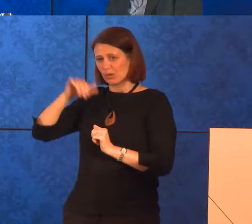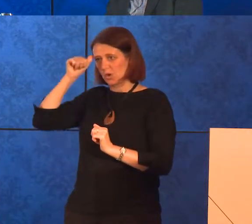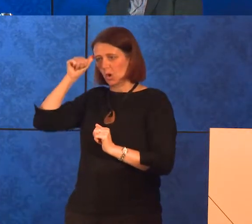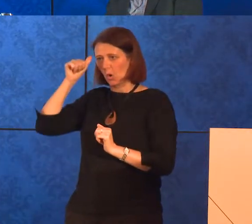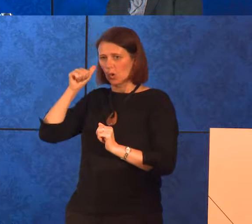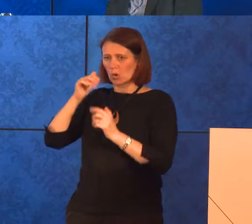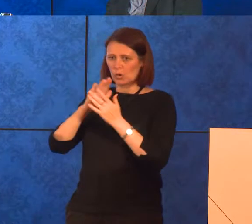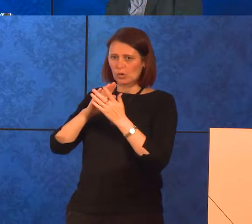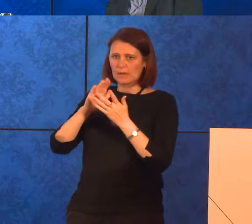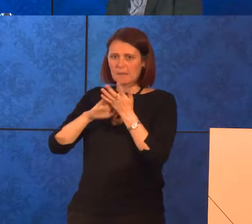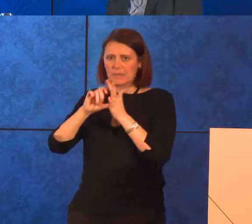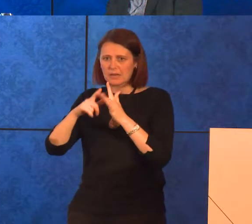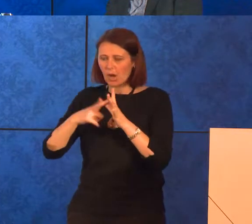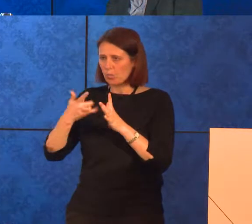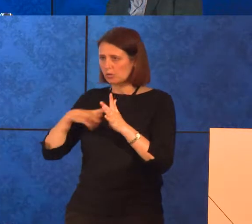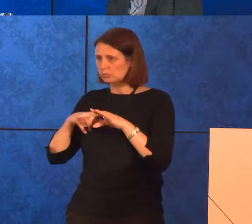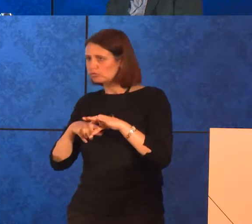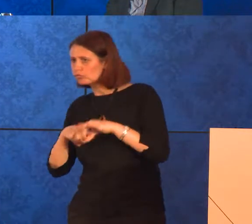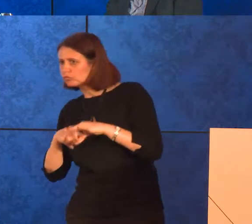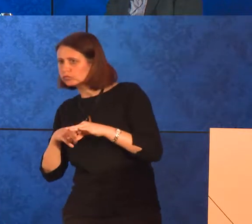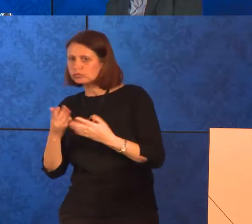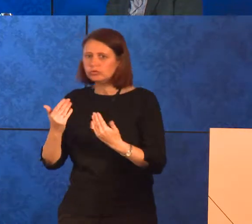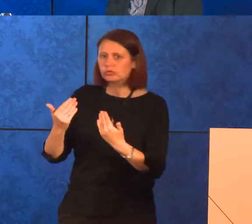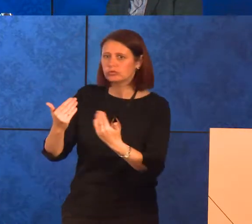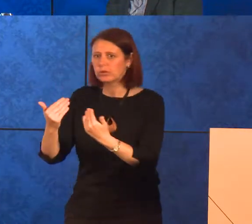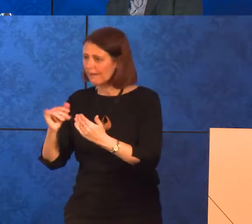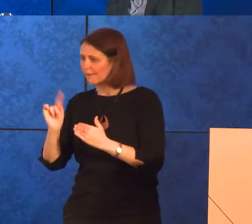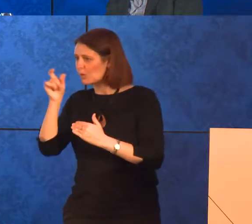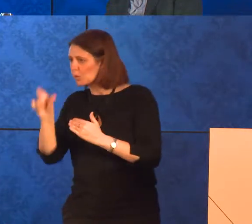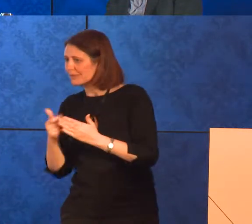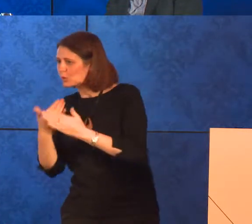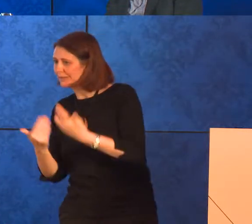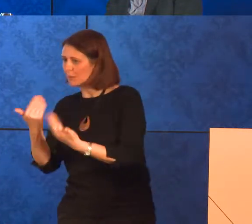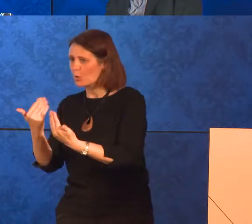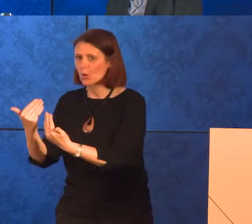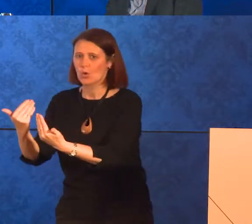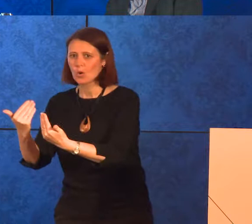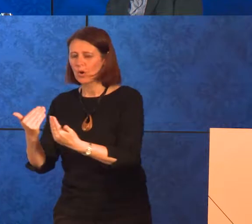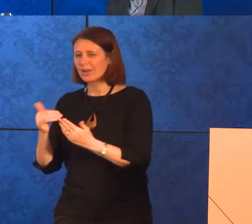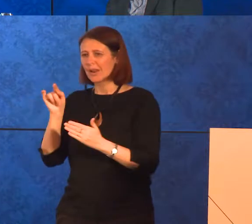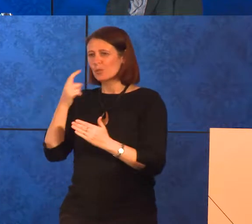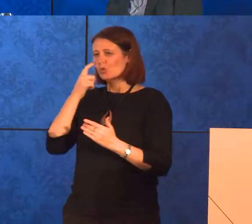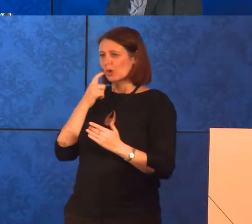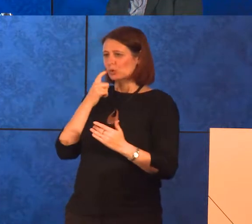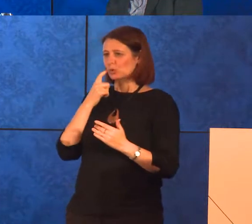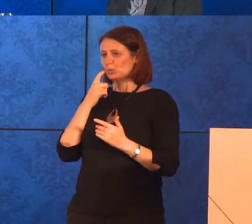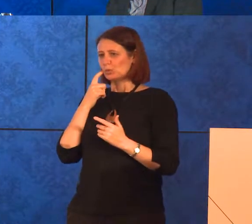hunger from journalists for first-person stories that will kind of illustrate